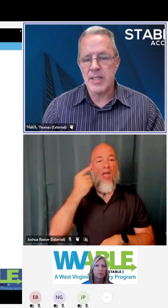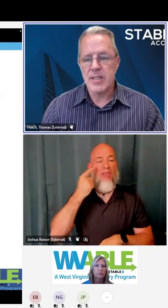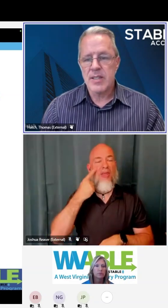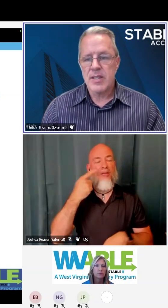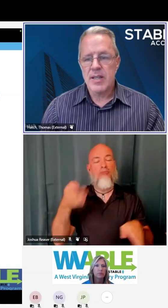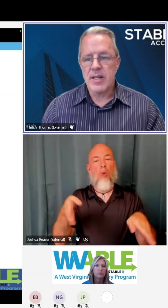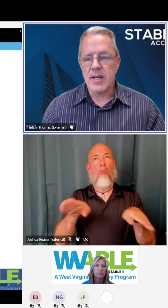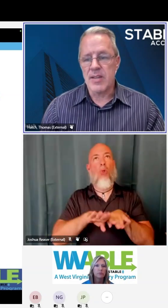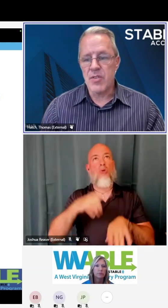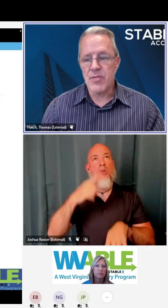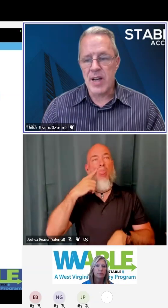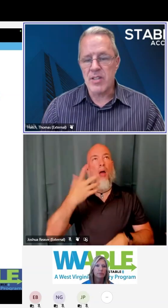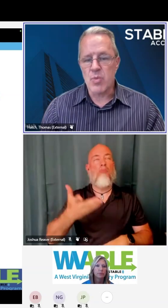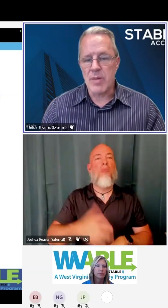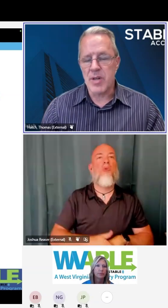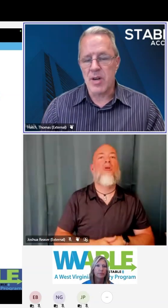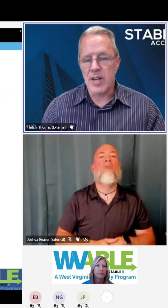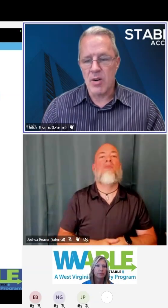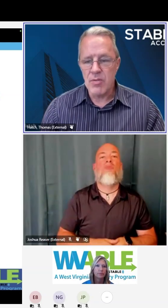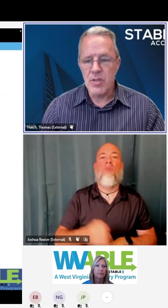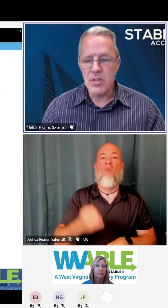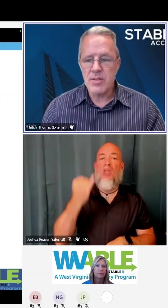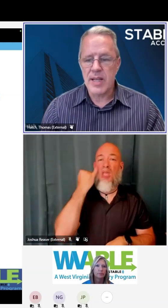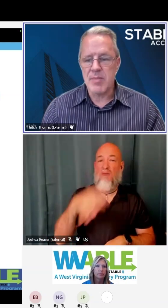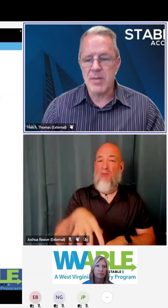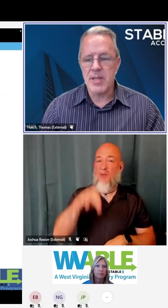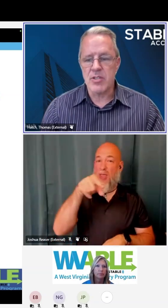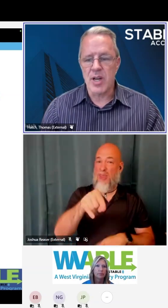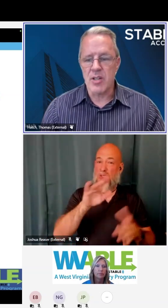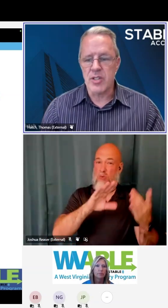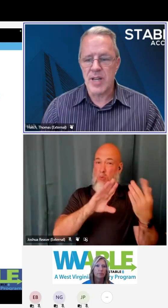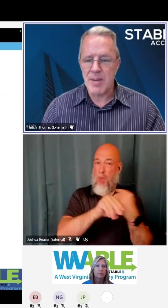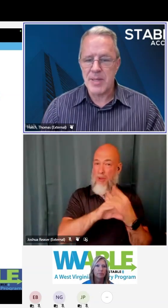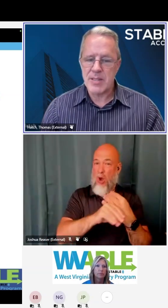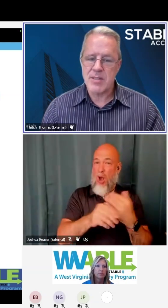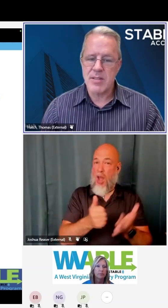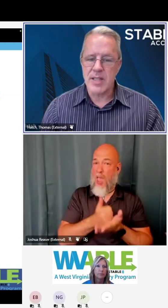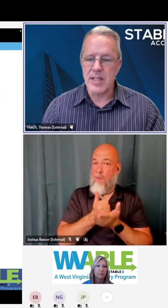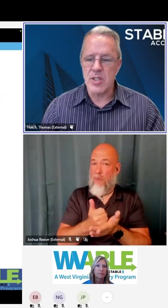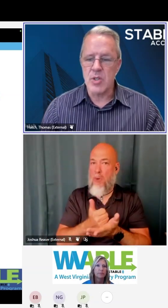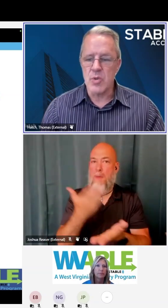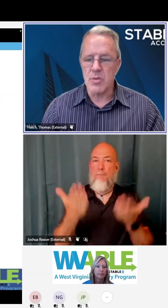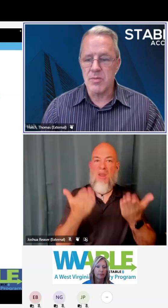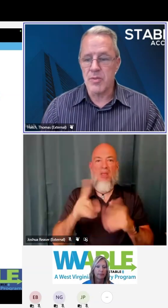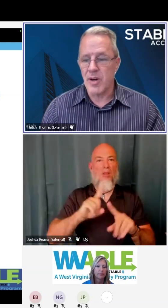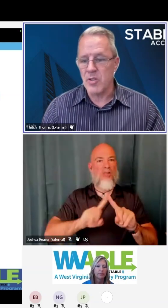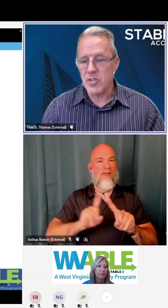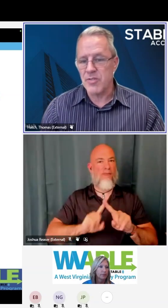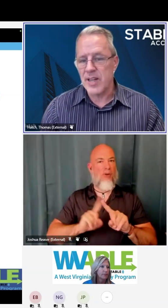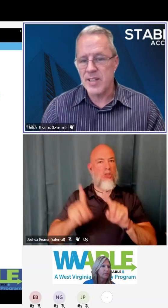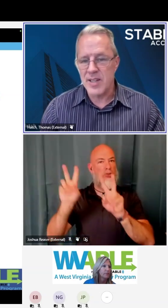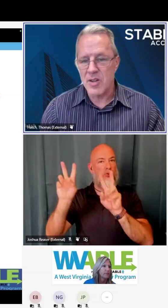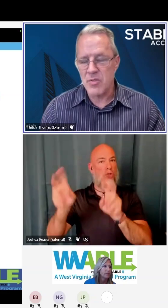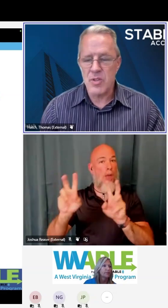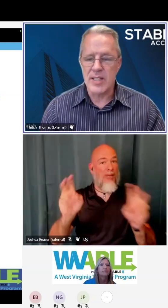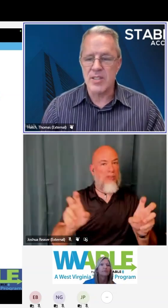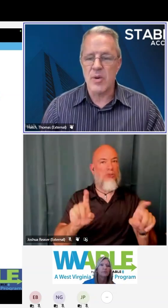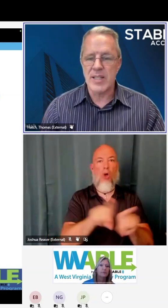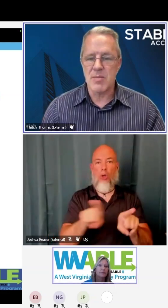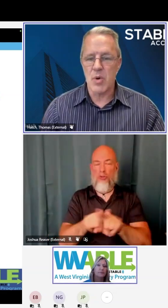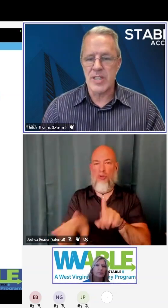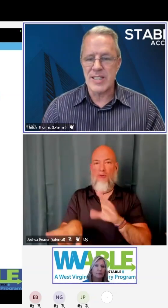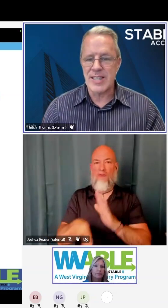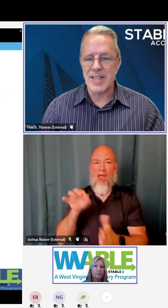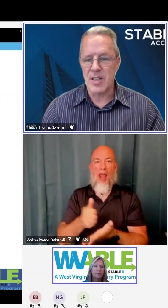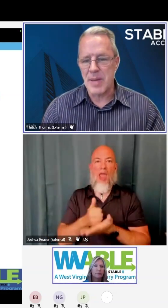would be, if you found this webinar helpful, and maybe there's other topics that you would also find helpful, like